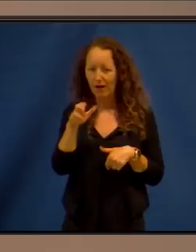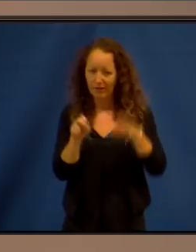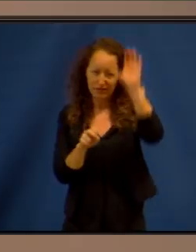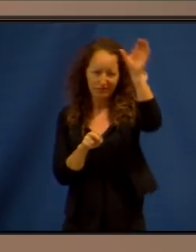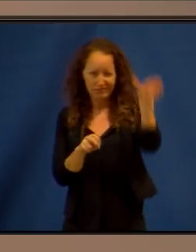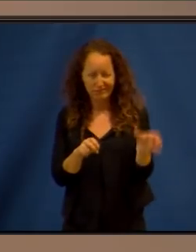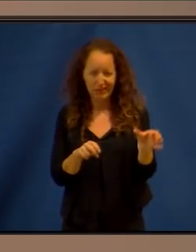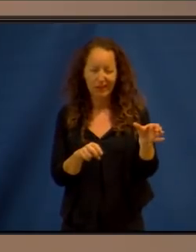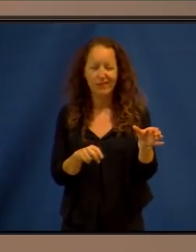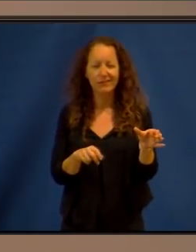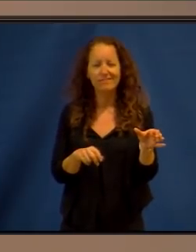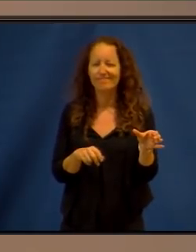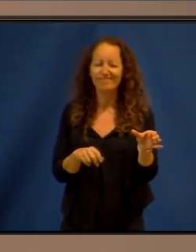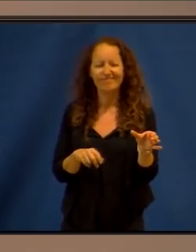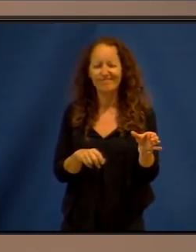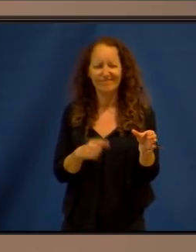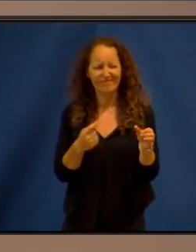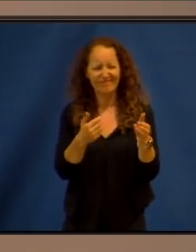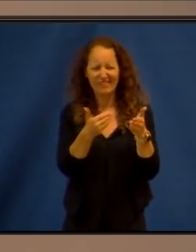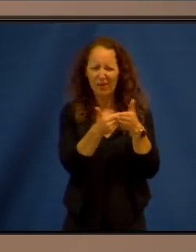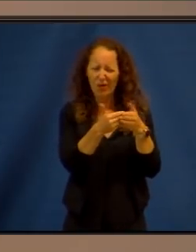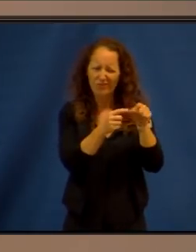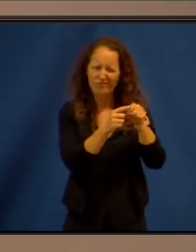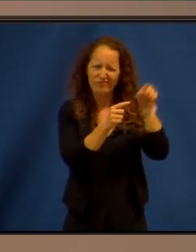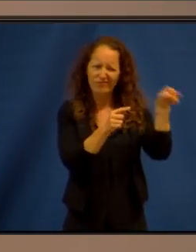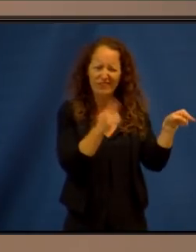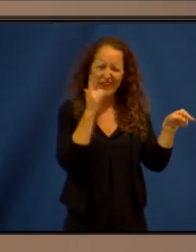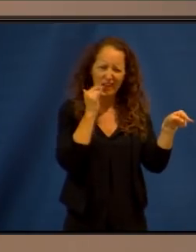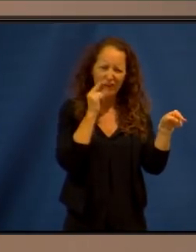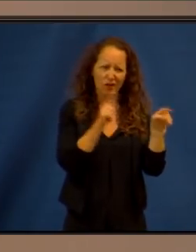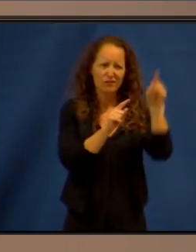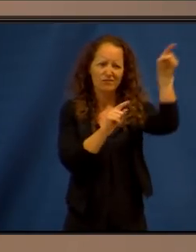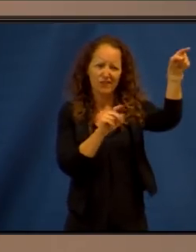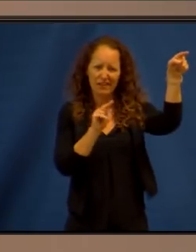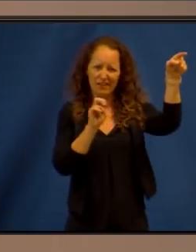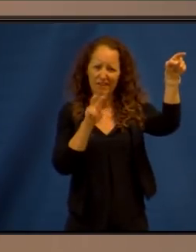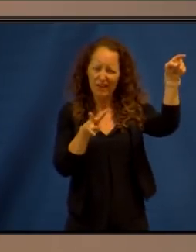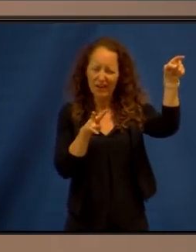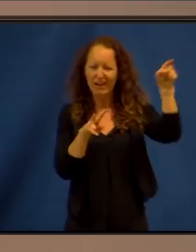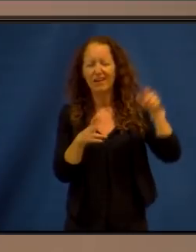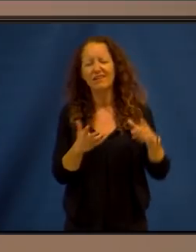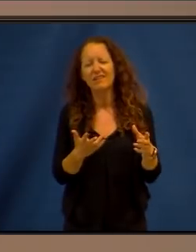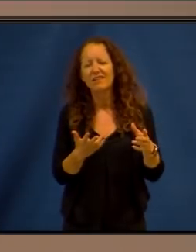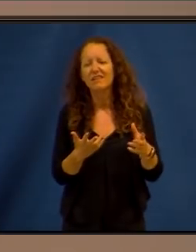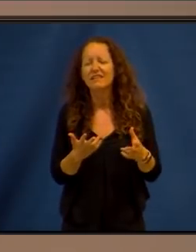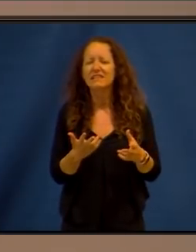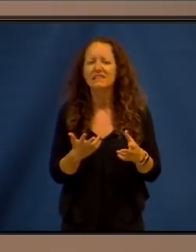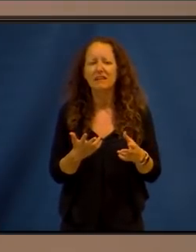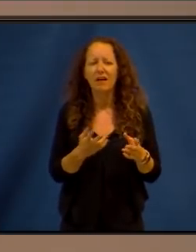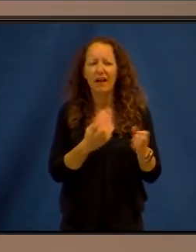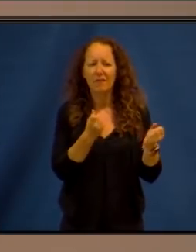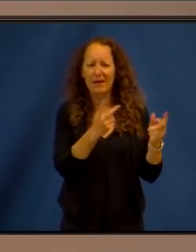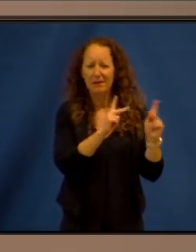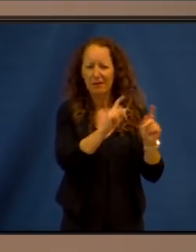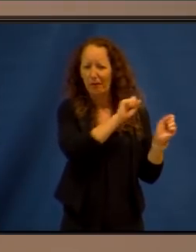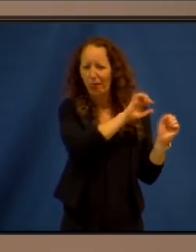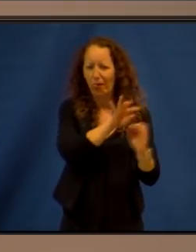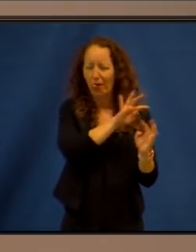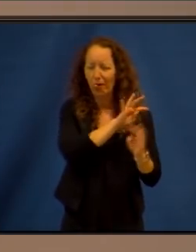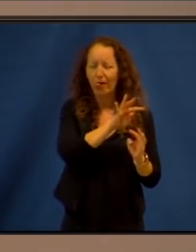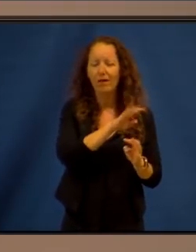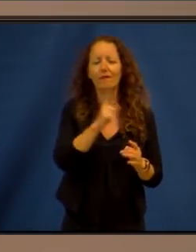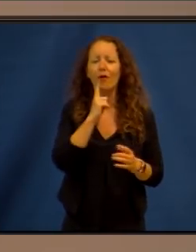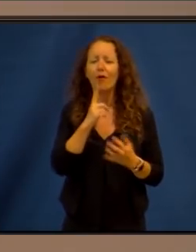mostly because of our proximity to California and Nevada and the influx of our recreators that are using our